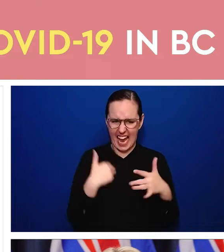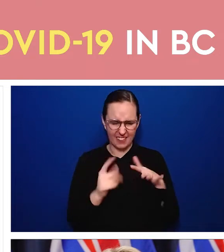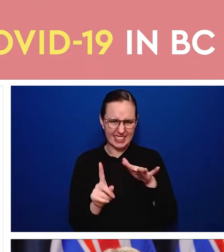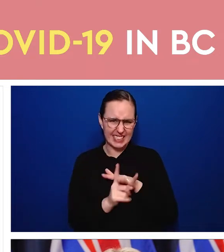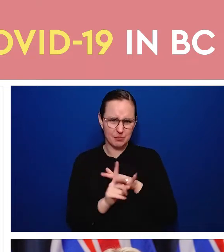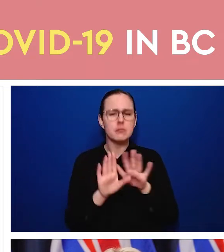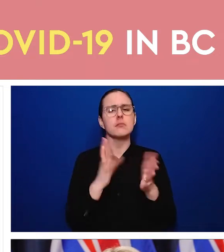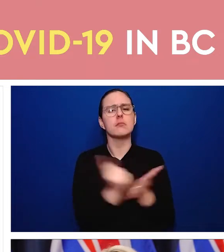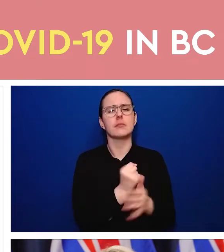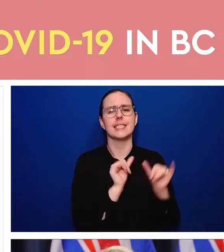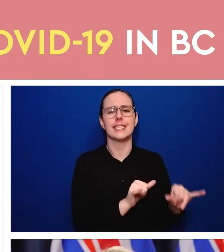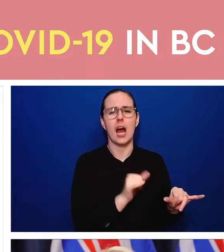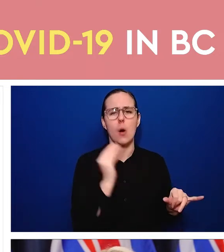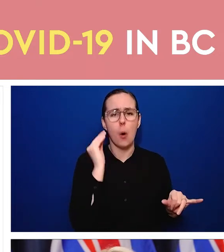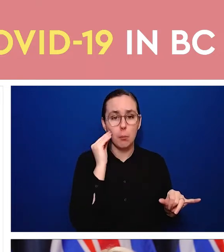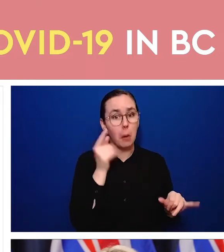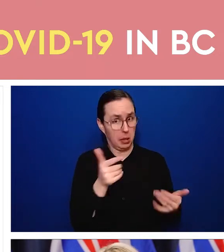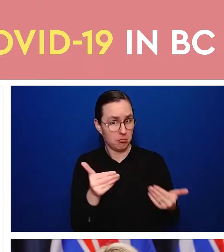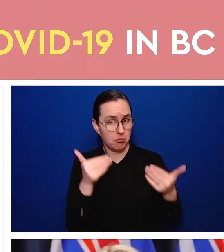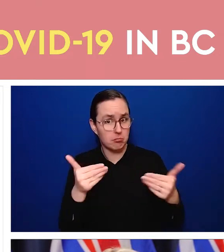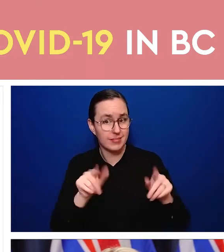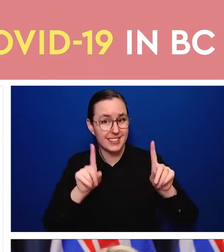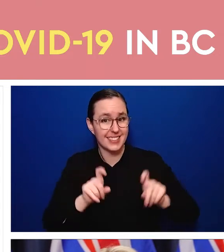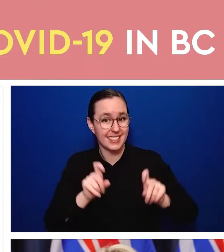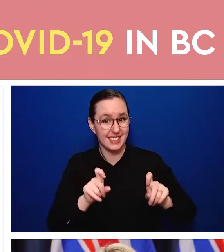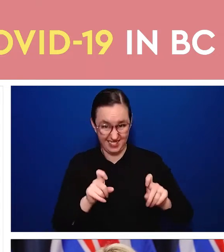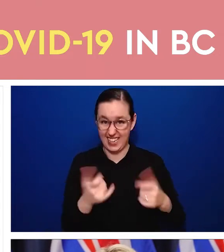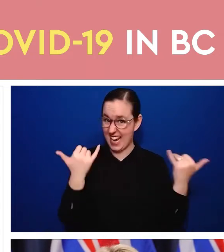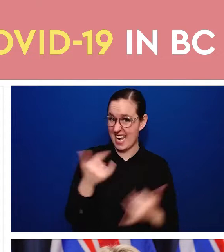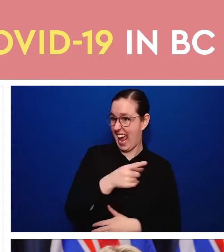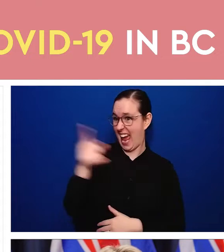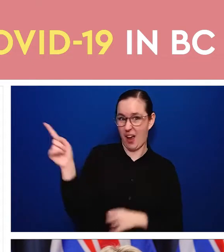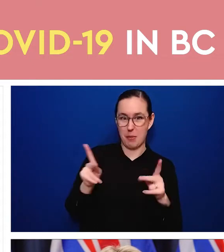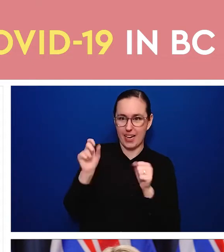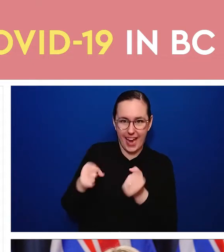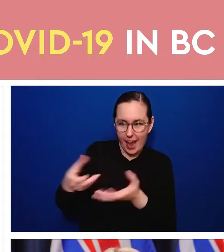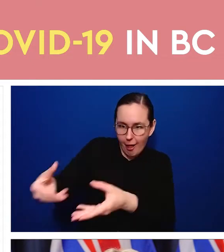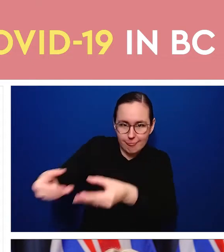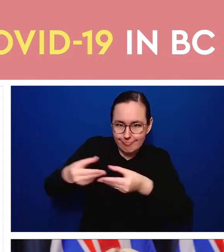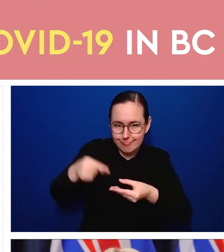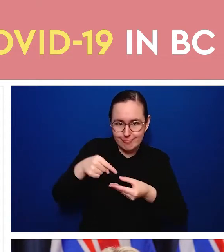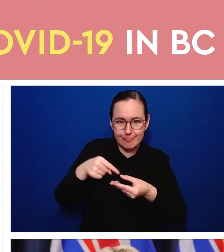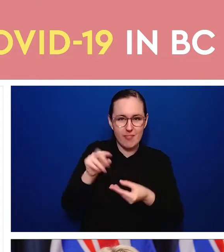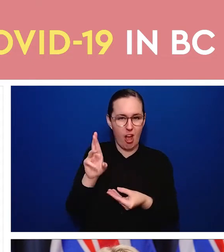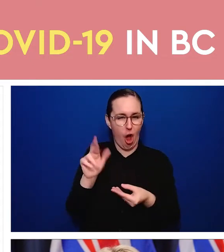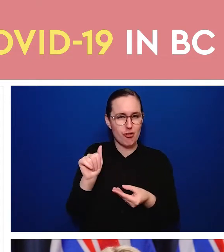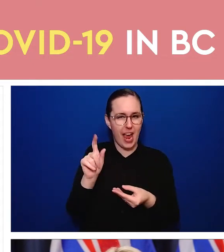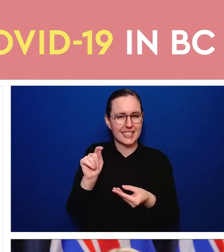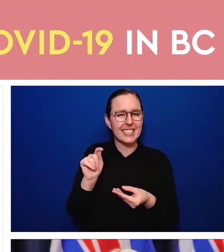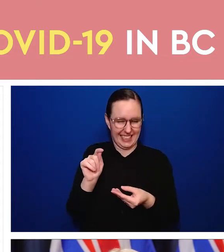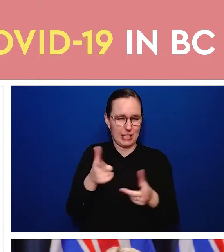have increasing access to rapid antigen tests to help support you in making those decisions. Washing our hands